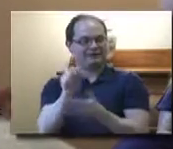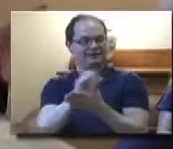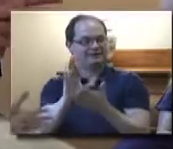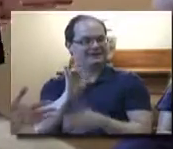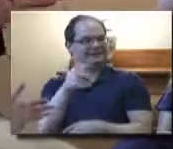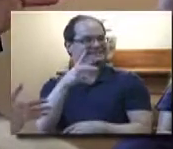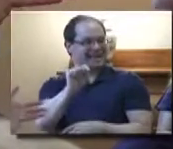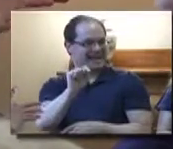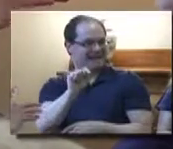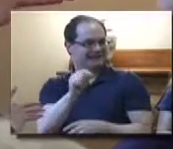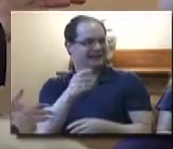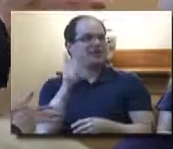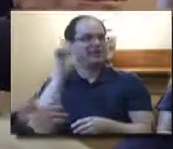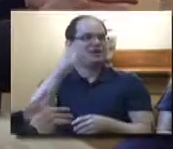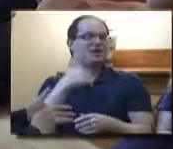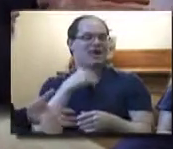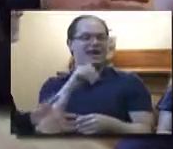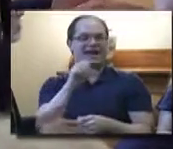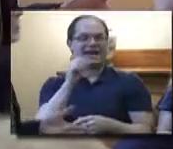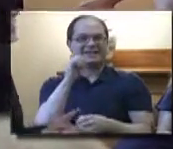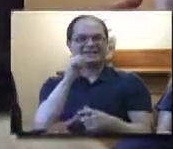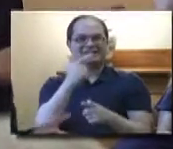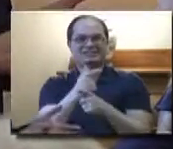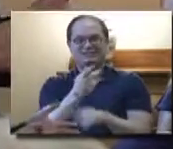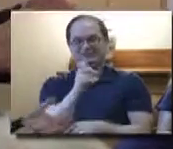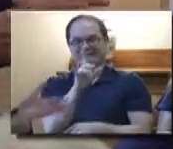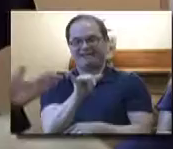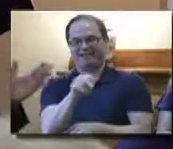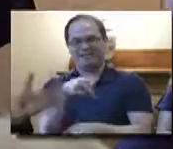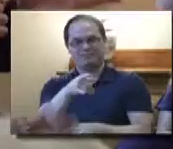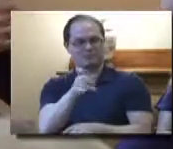Helen Prejean to sign the book that we use.